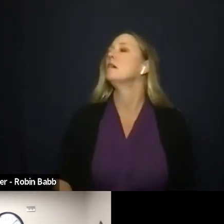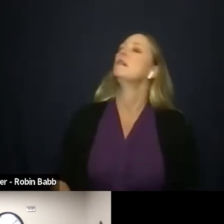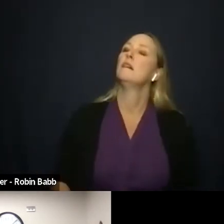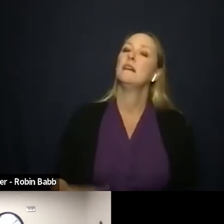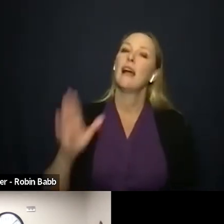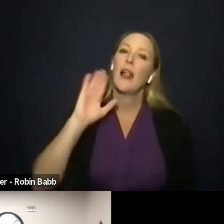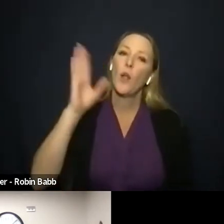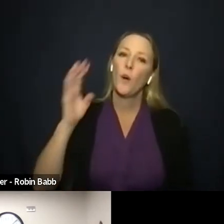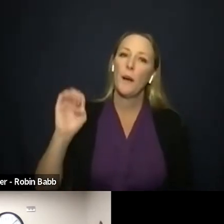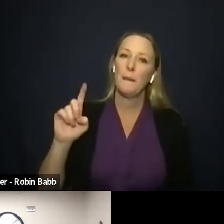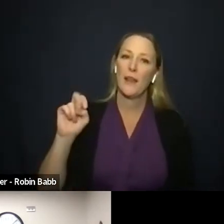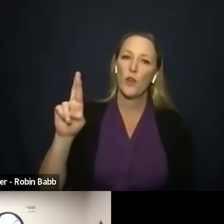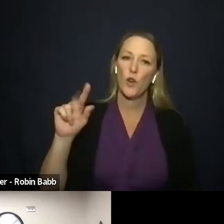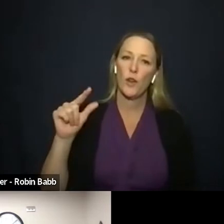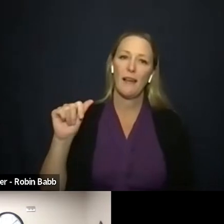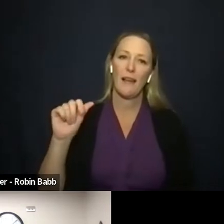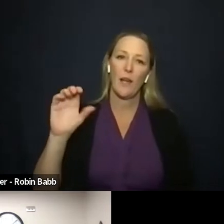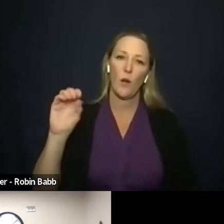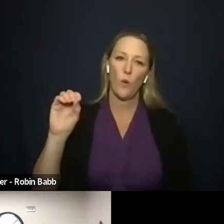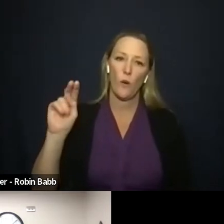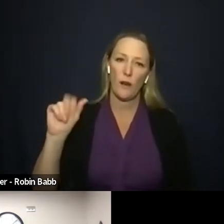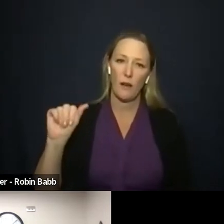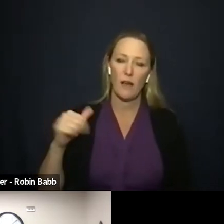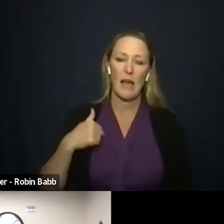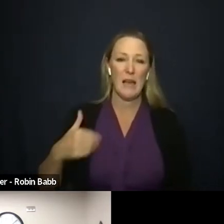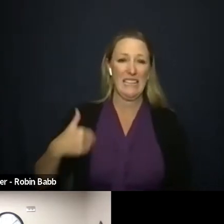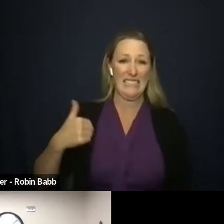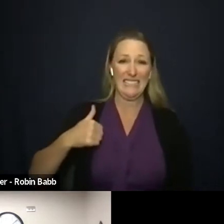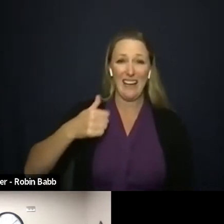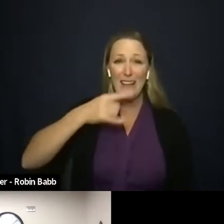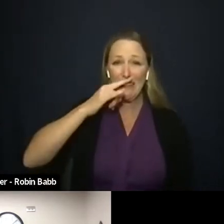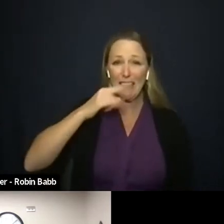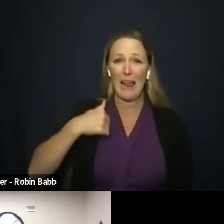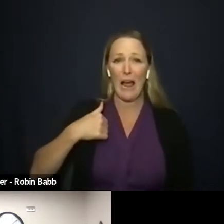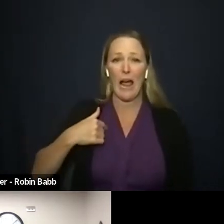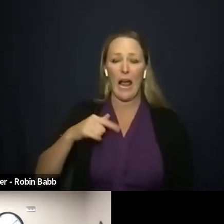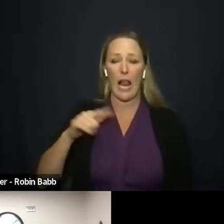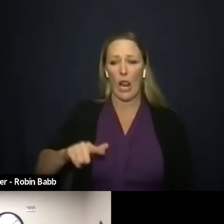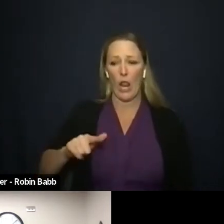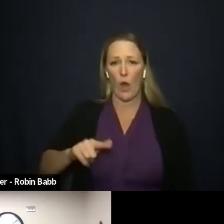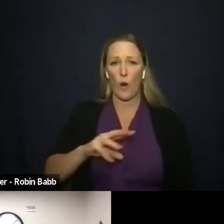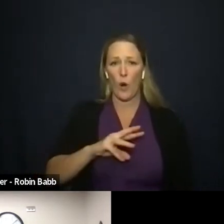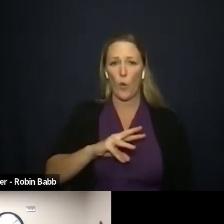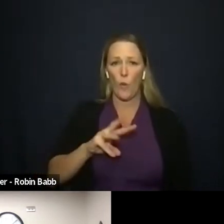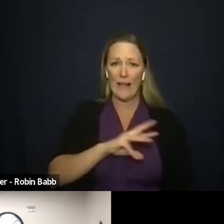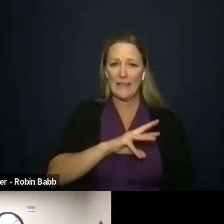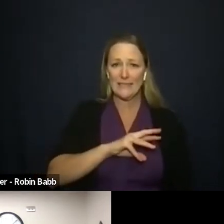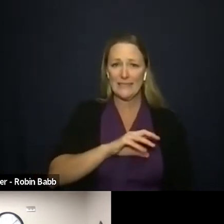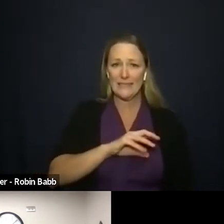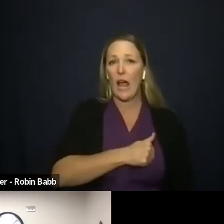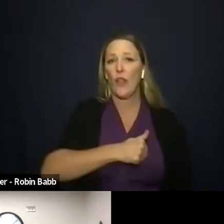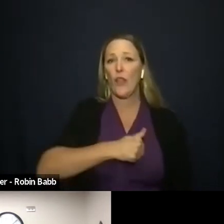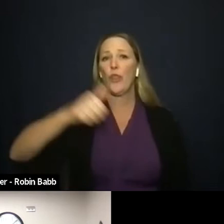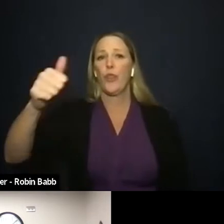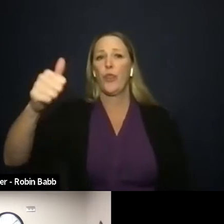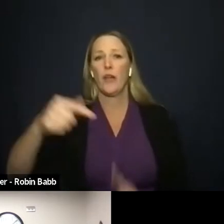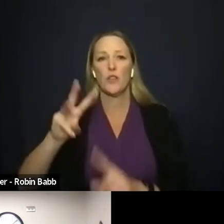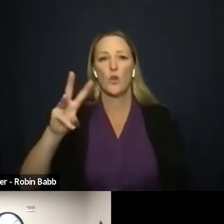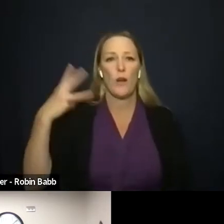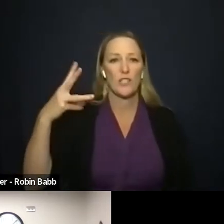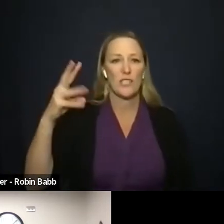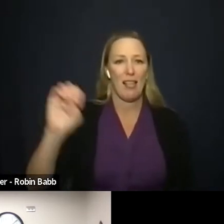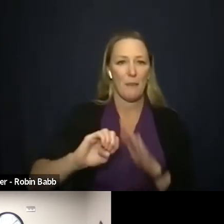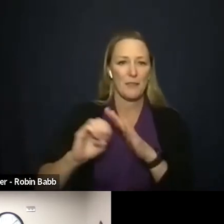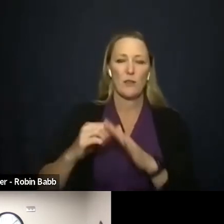eddie gawana um as a young child who was bust from the lower west side to washington elementary i came i am cleanly aware of the